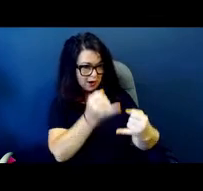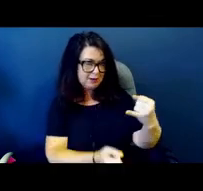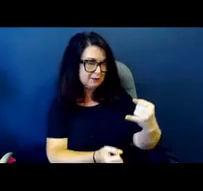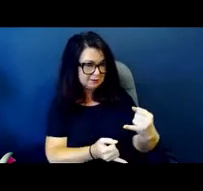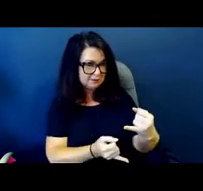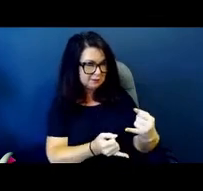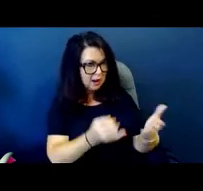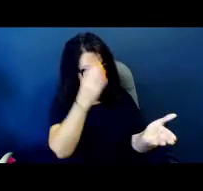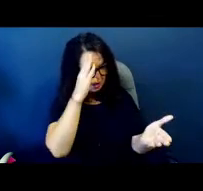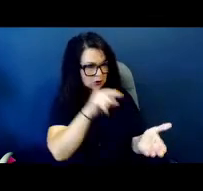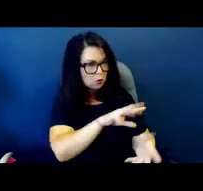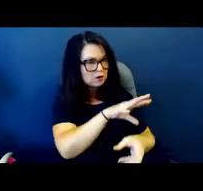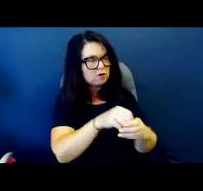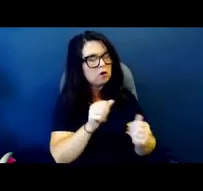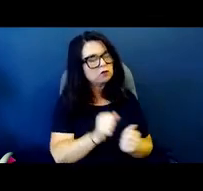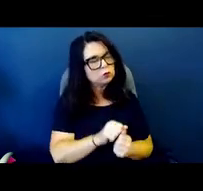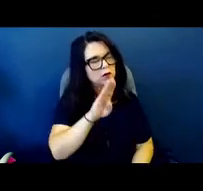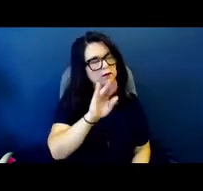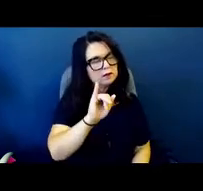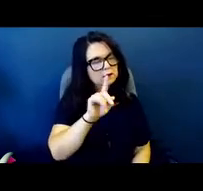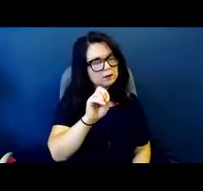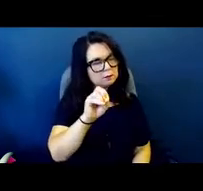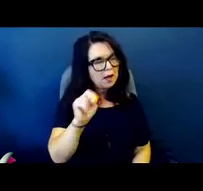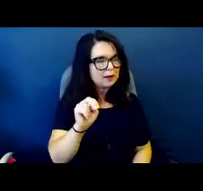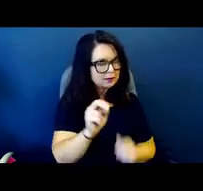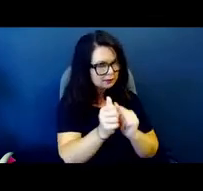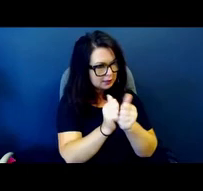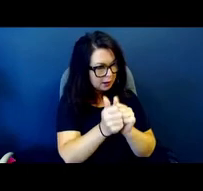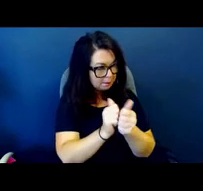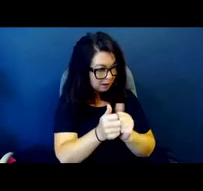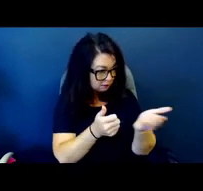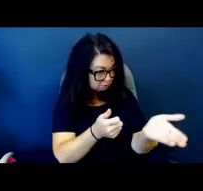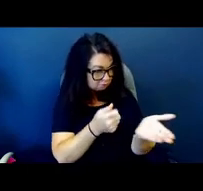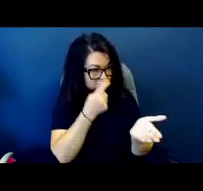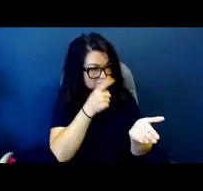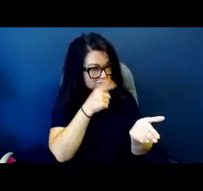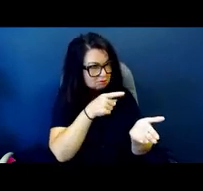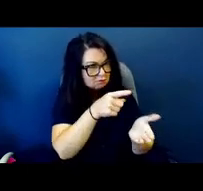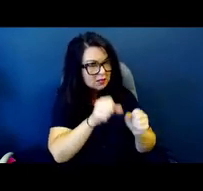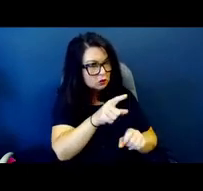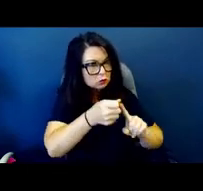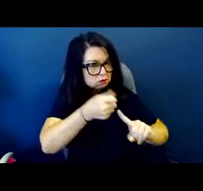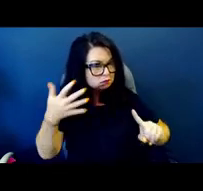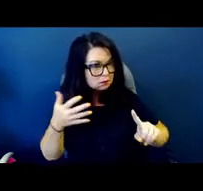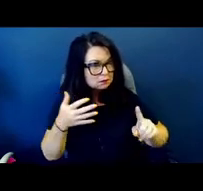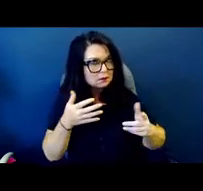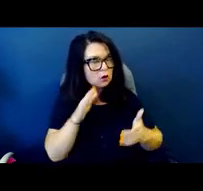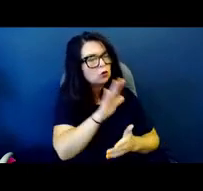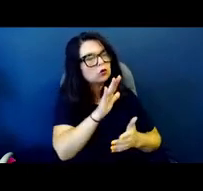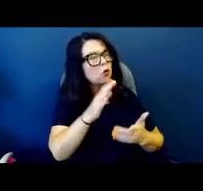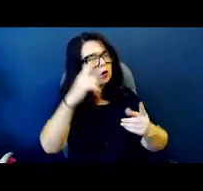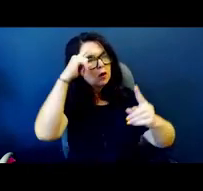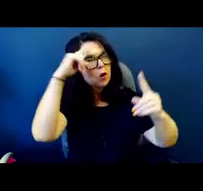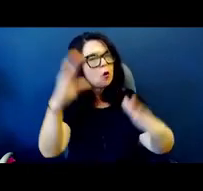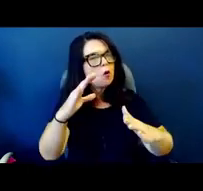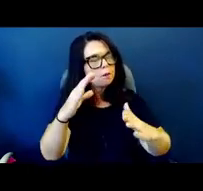with the Biden campaign. And can you just share what you hope for in this next